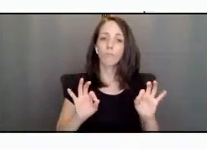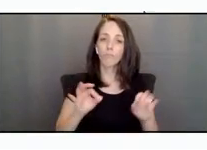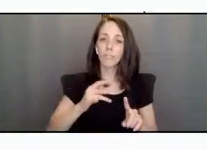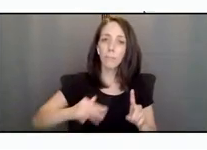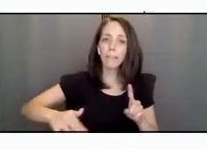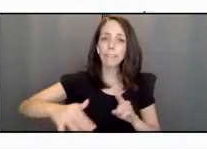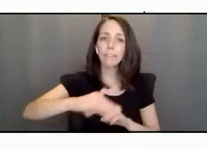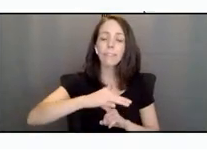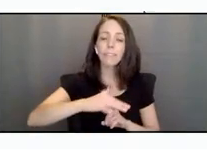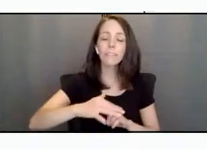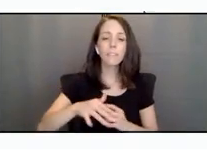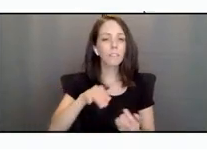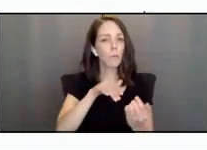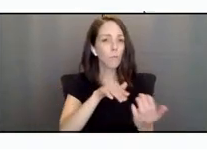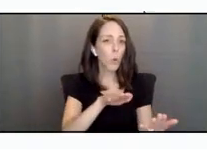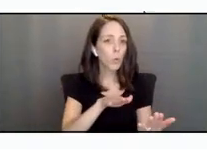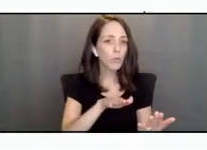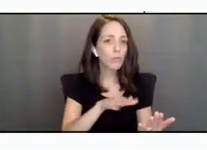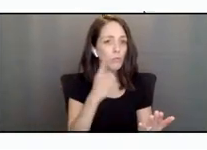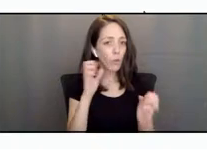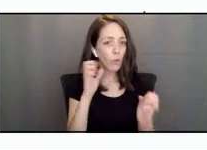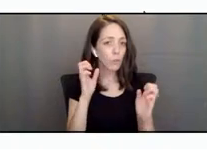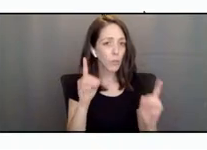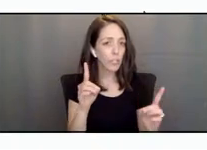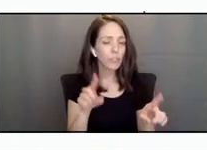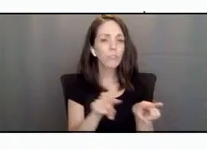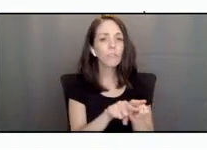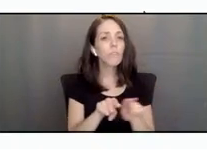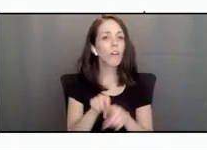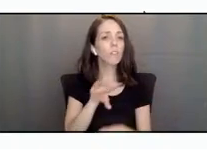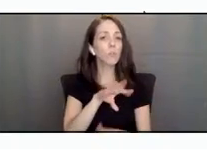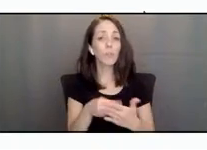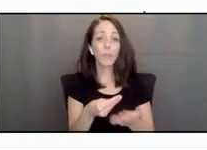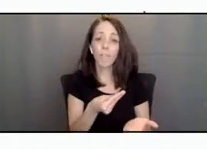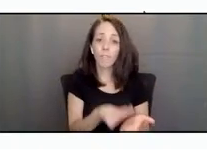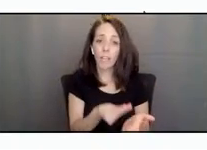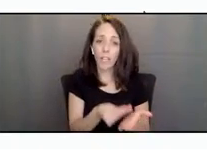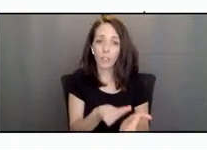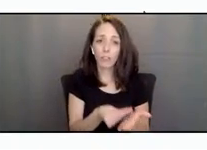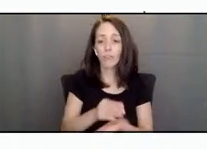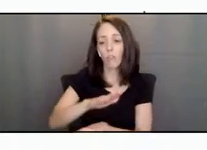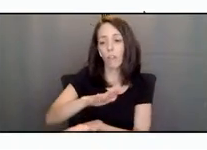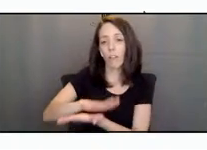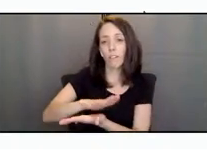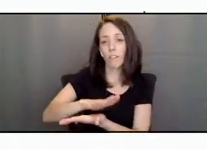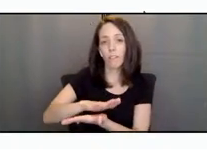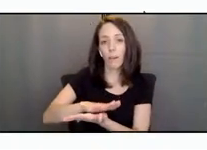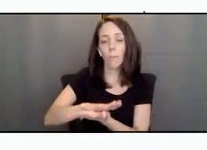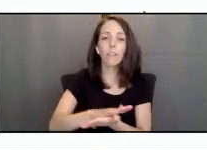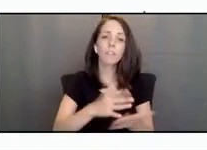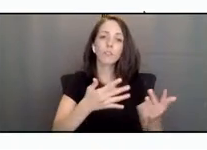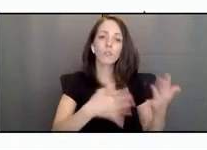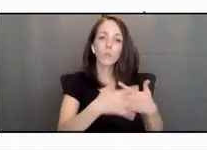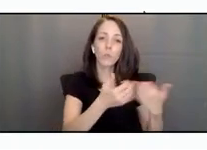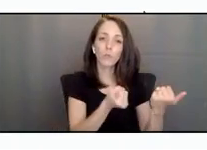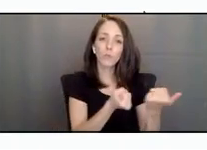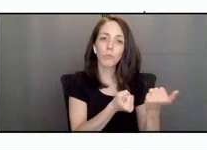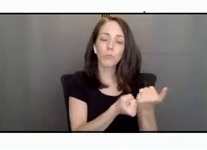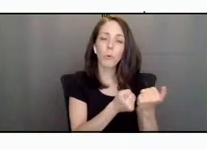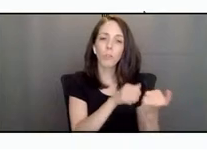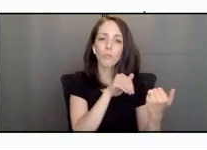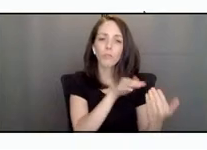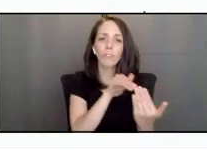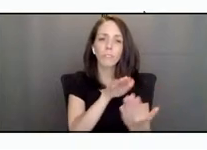determinants of education, and those include financial, academic, and social supports to address barriers to